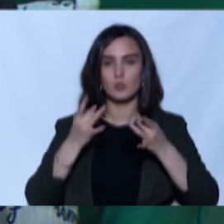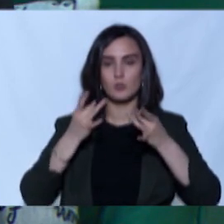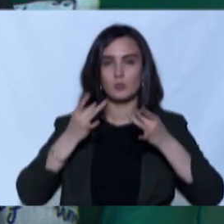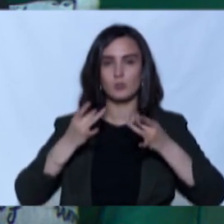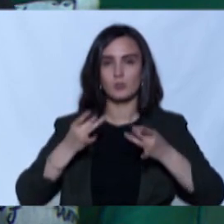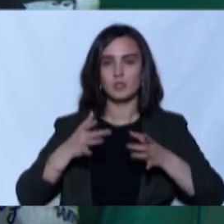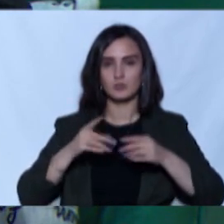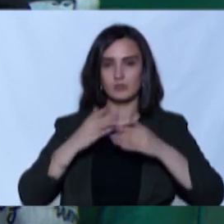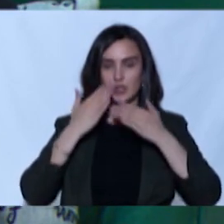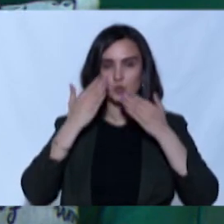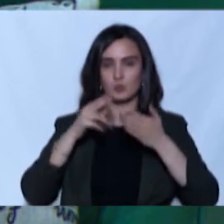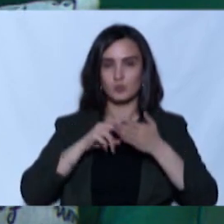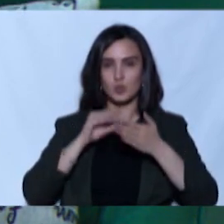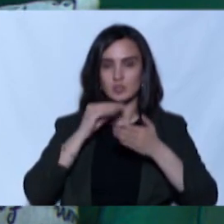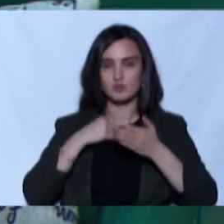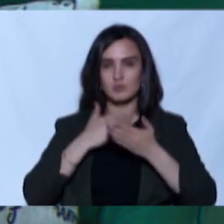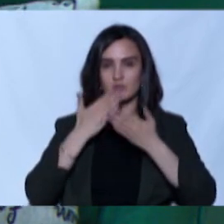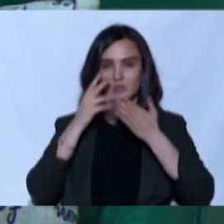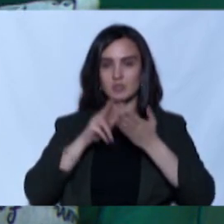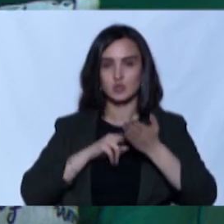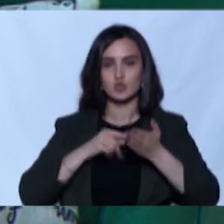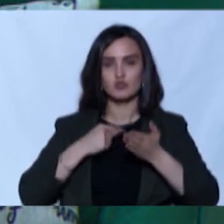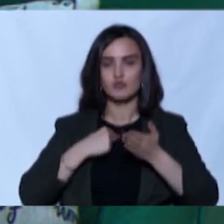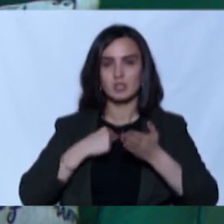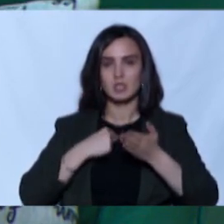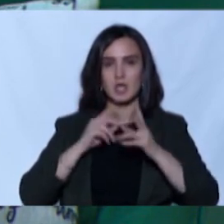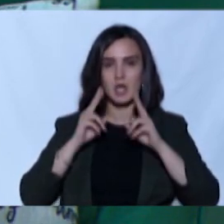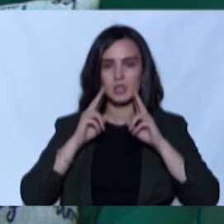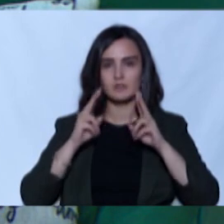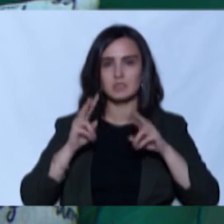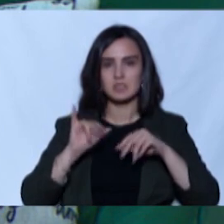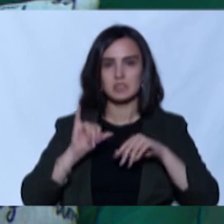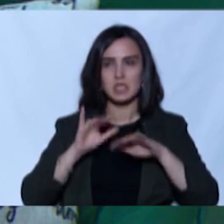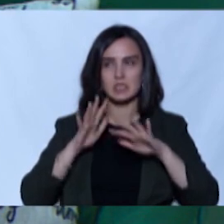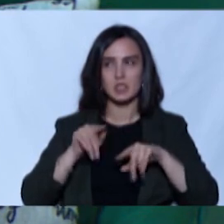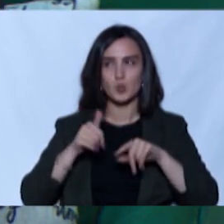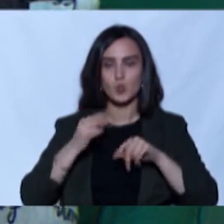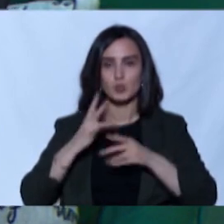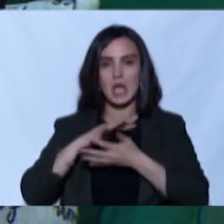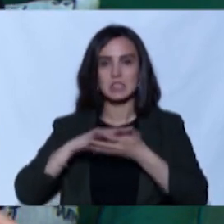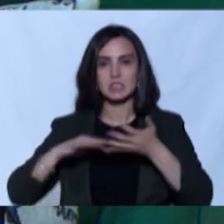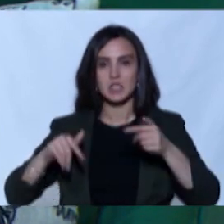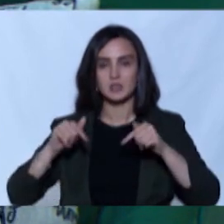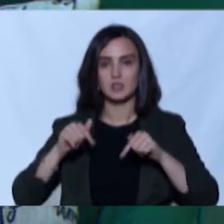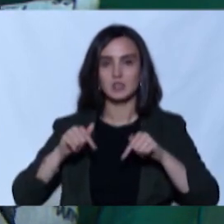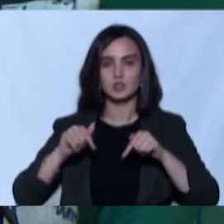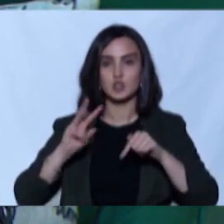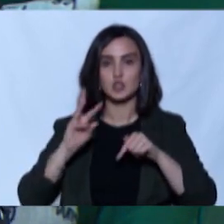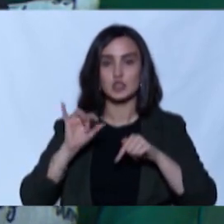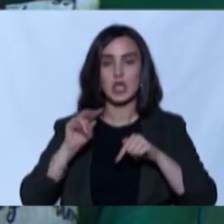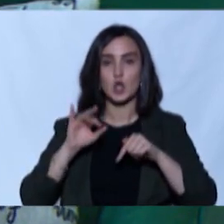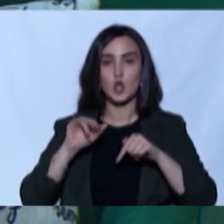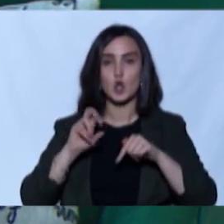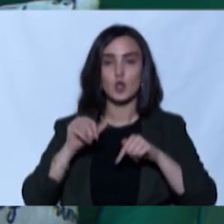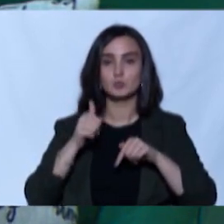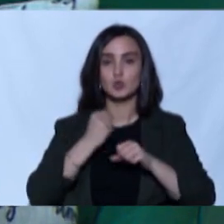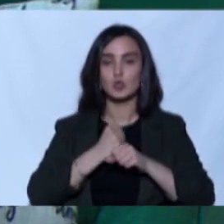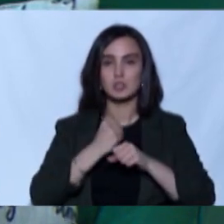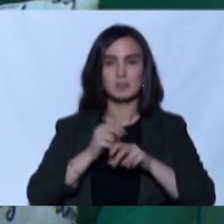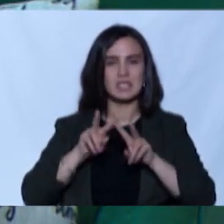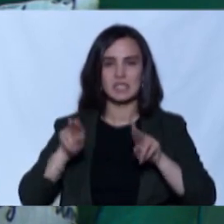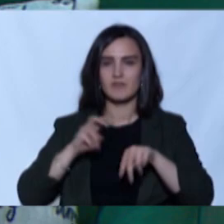as the reader, and when we're reading, we don't really know where the novel's going to go. We don't understand things like Sherlock Holmes does. It's the same for